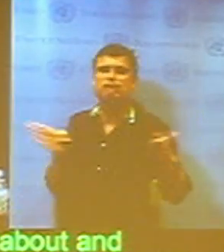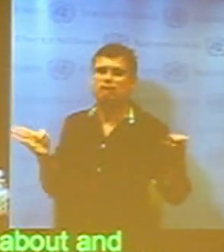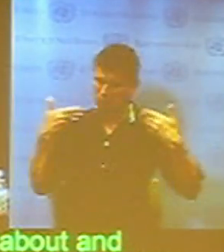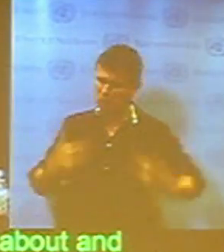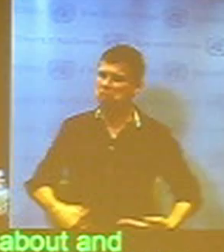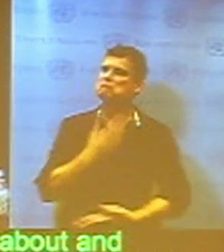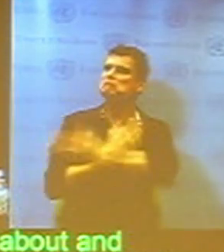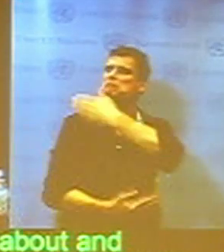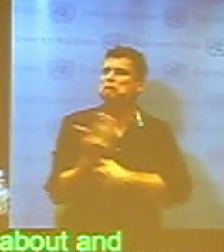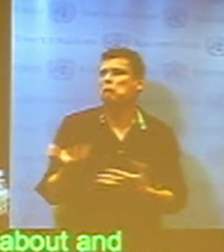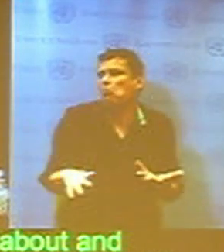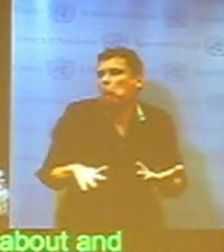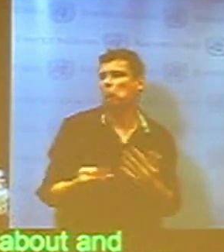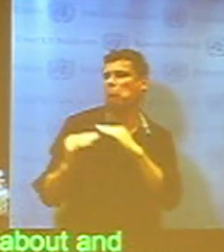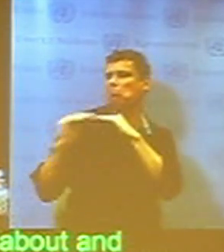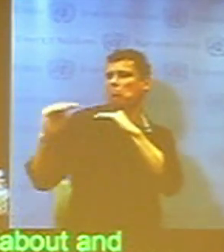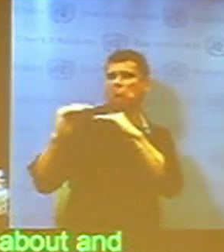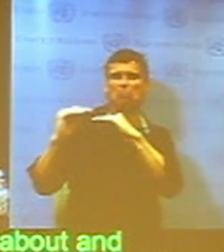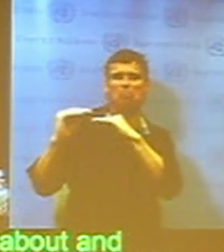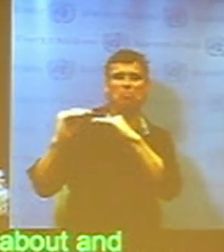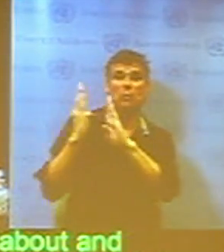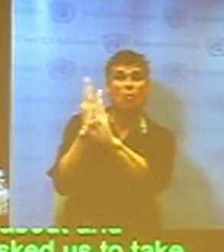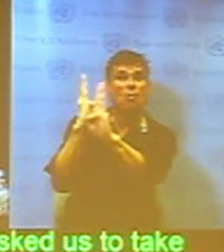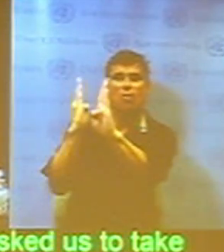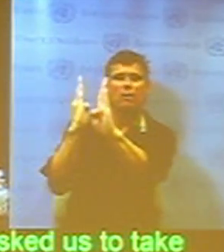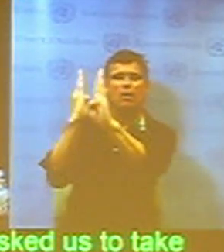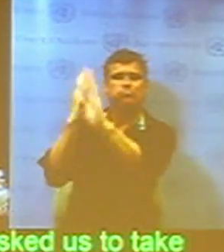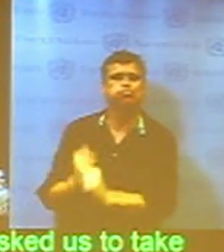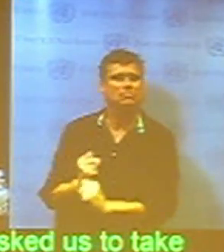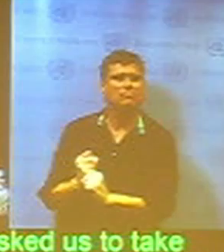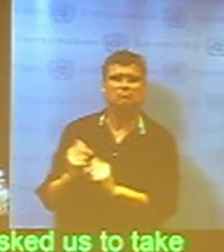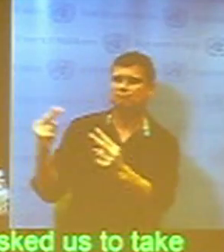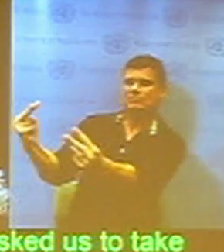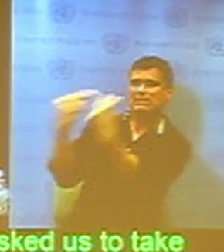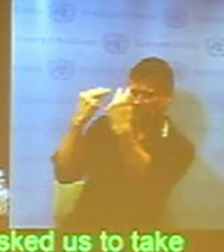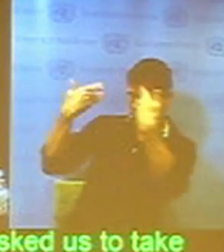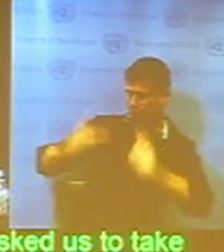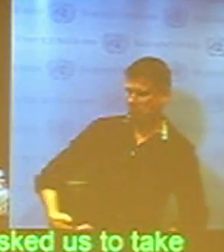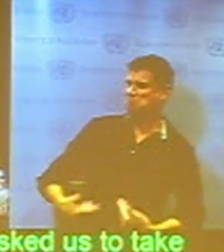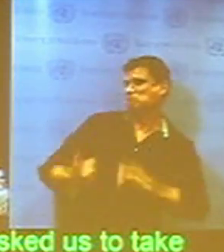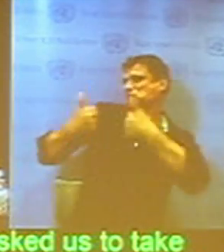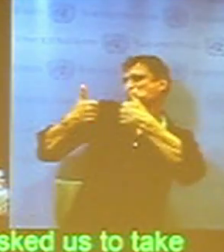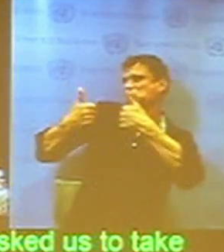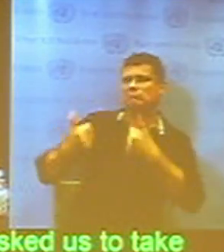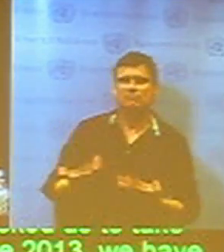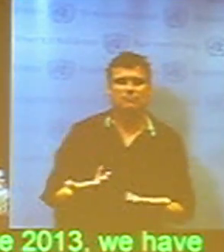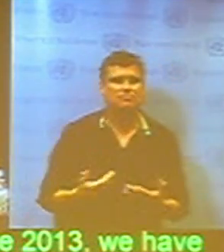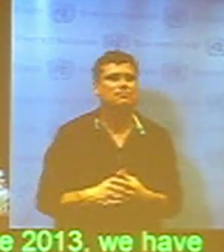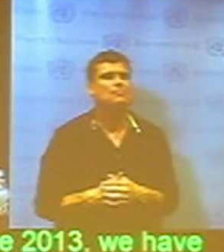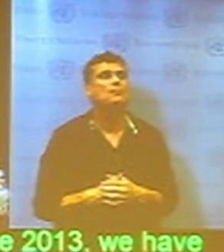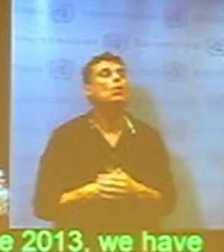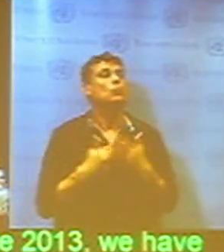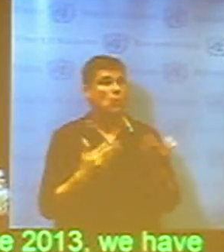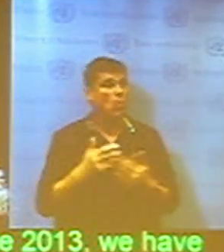2013, we have been allowing women to practice, play in tournaments in front of anyone who wants to come and watch.